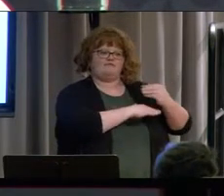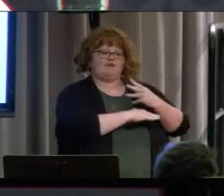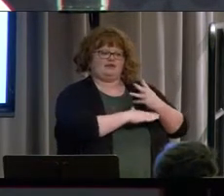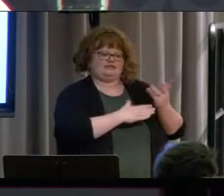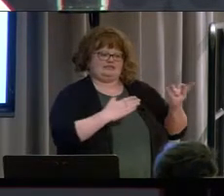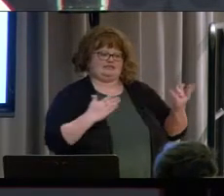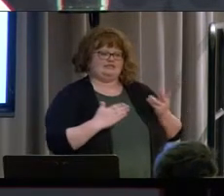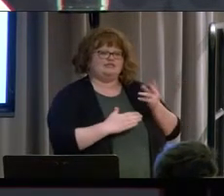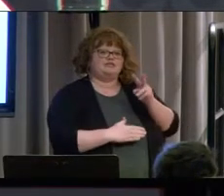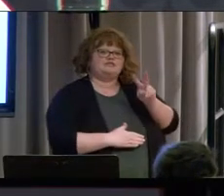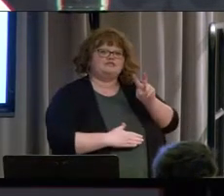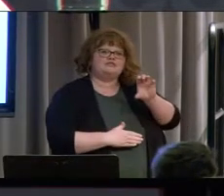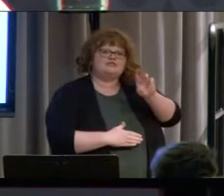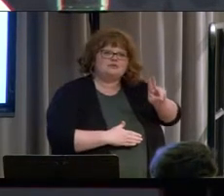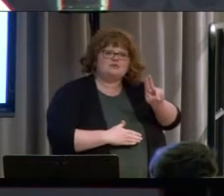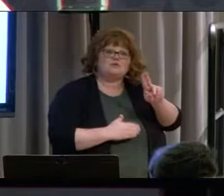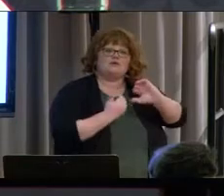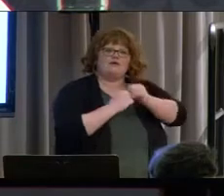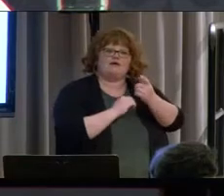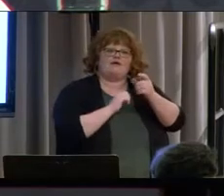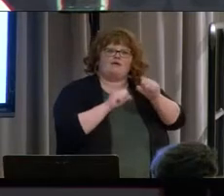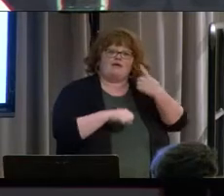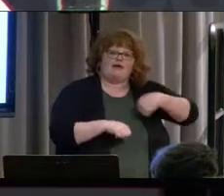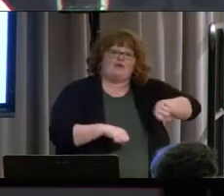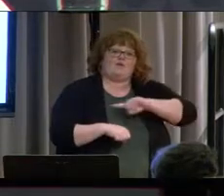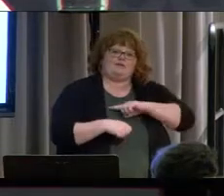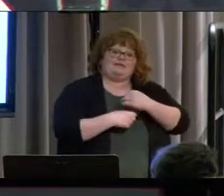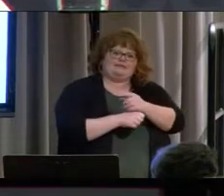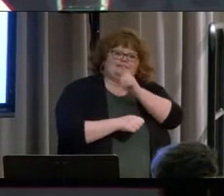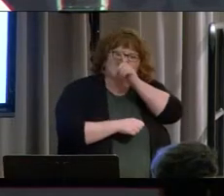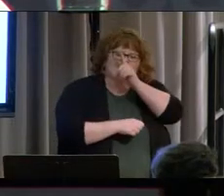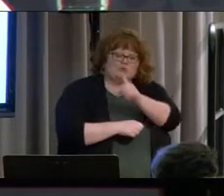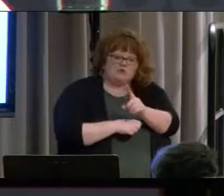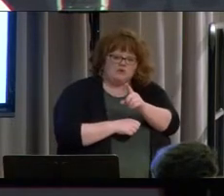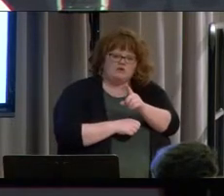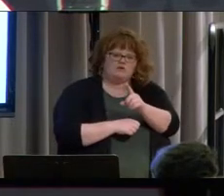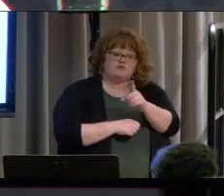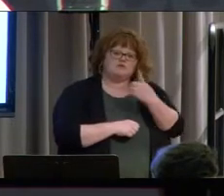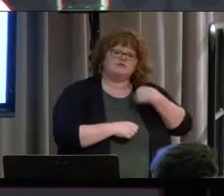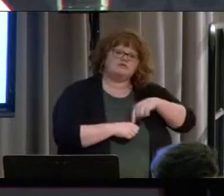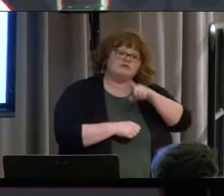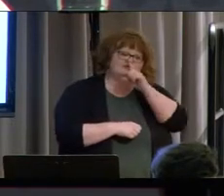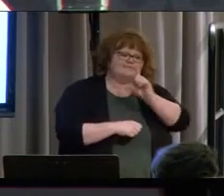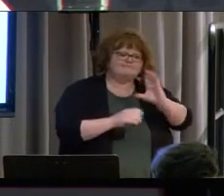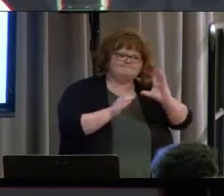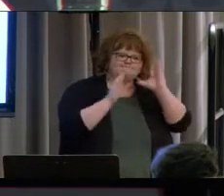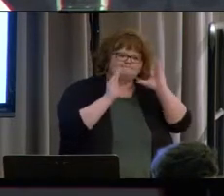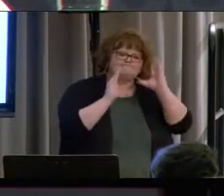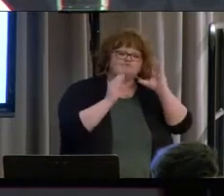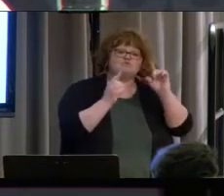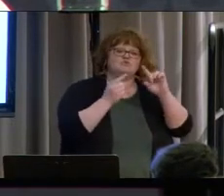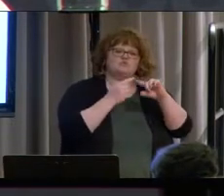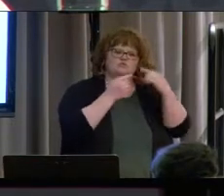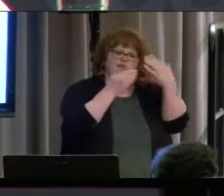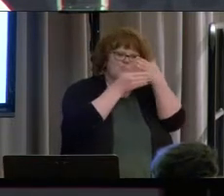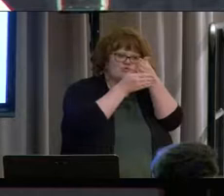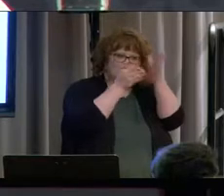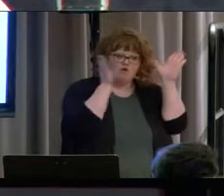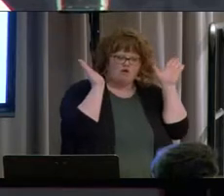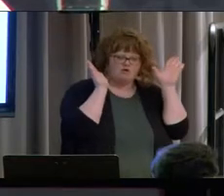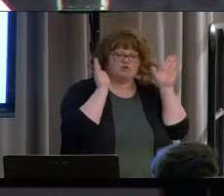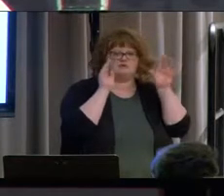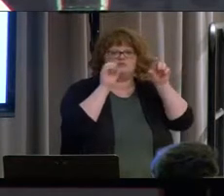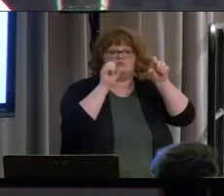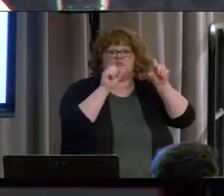And how can we be certain that we are truly paying attention to the broadest possible range